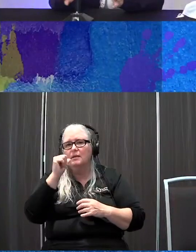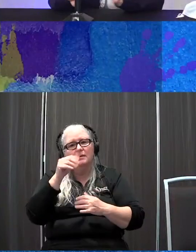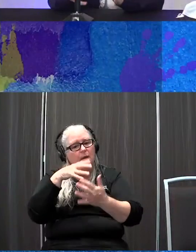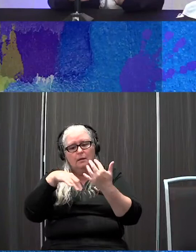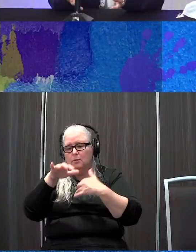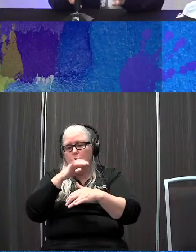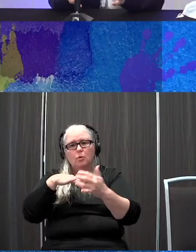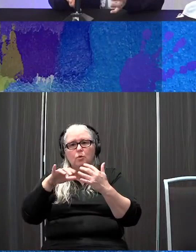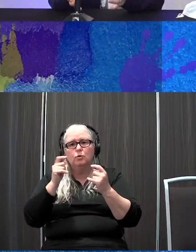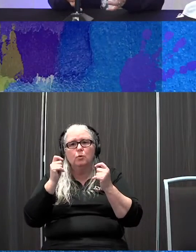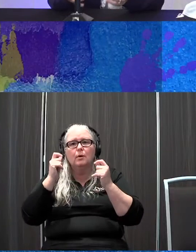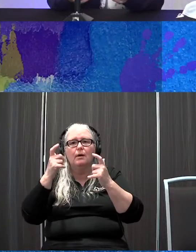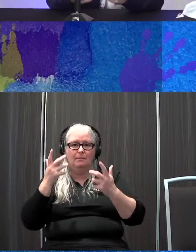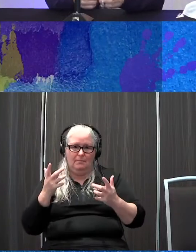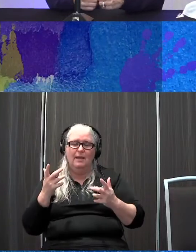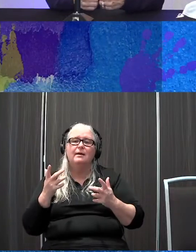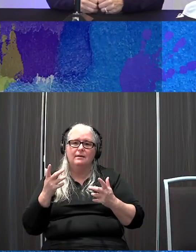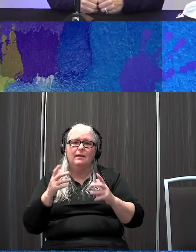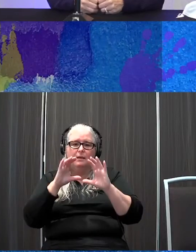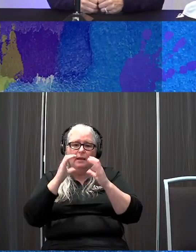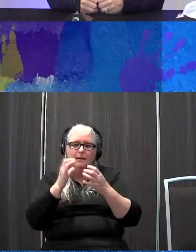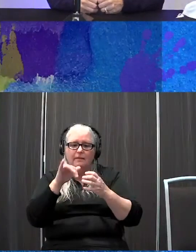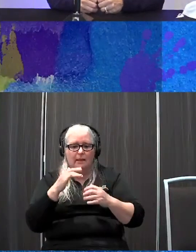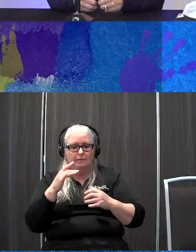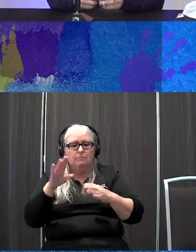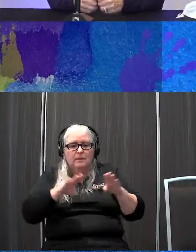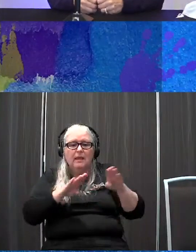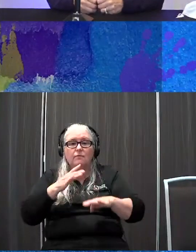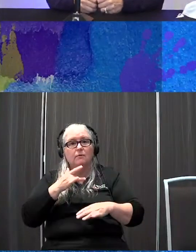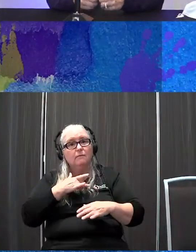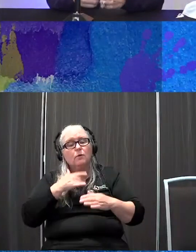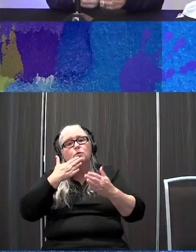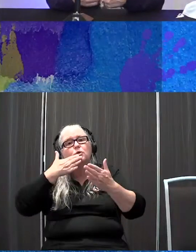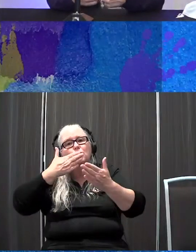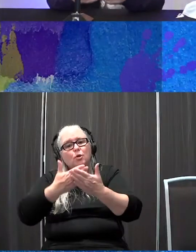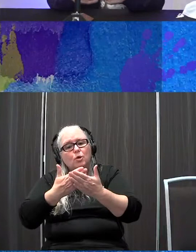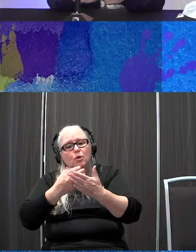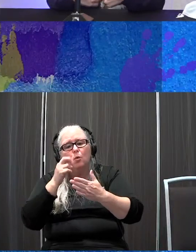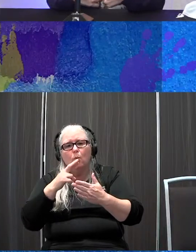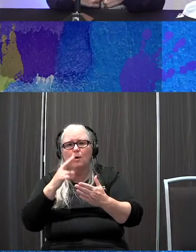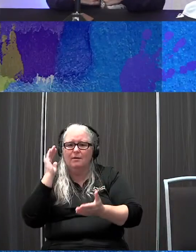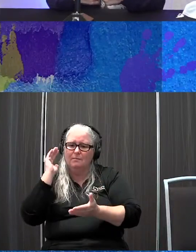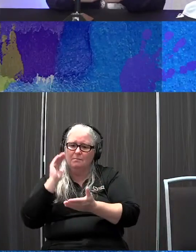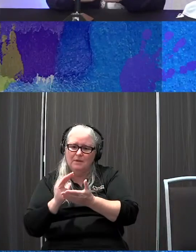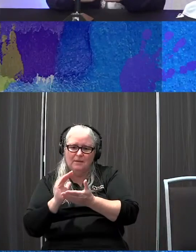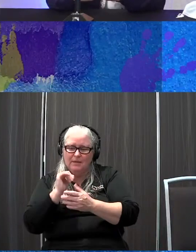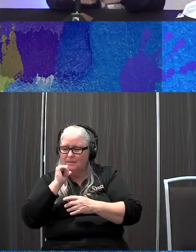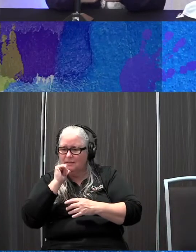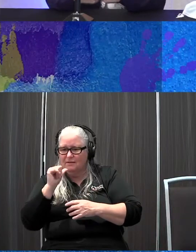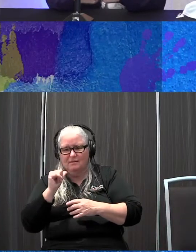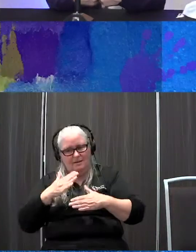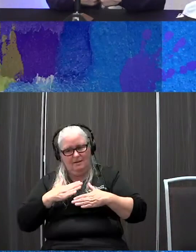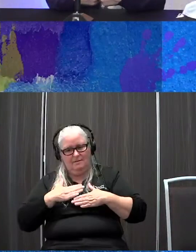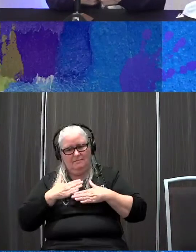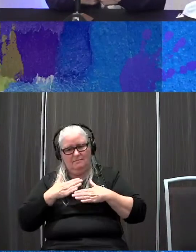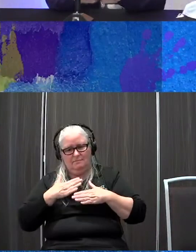category. This is behavior that feels good to someone, or it minimizes unpleasant feelings that are going on inside